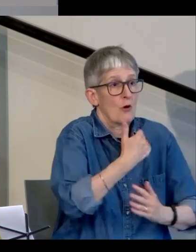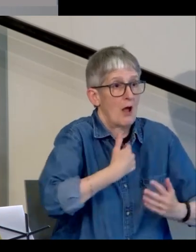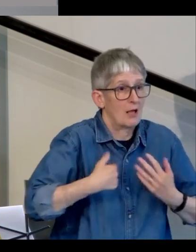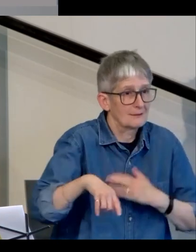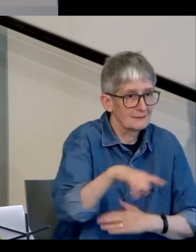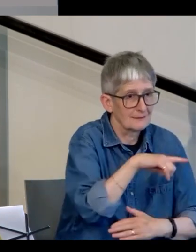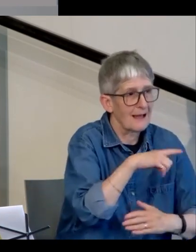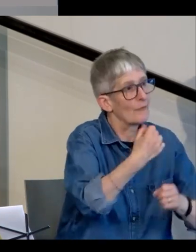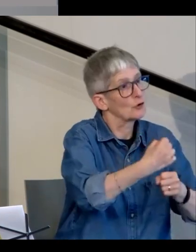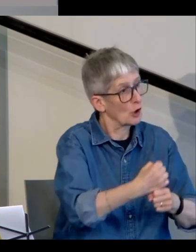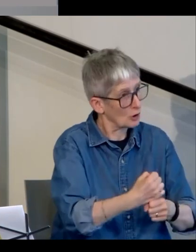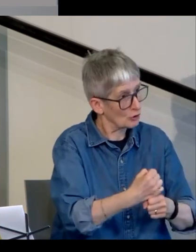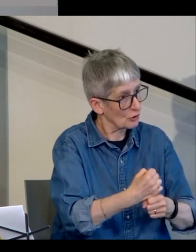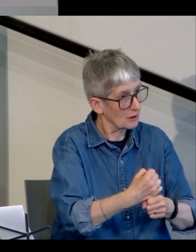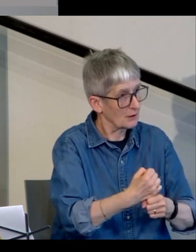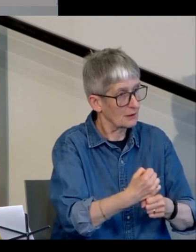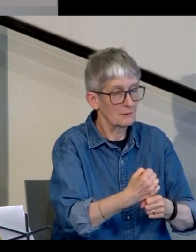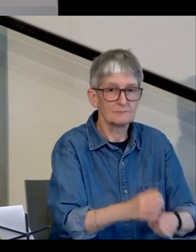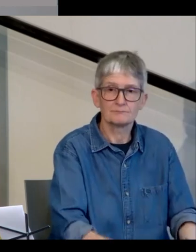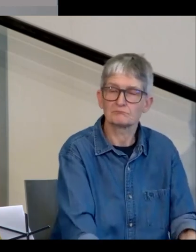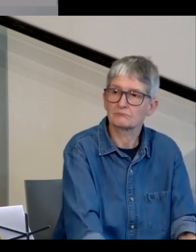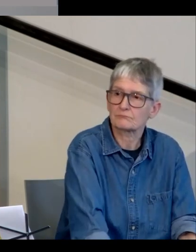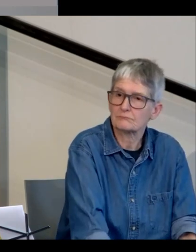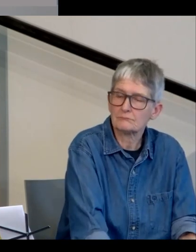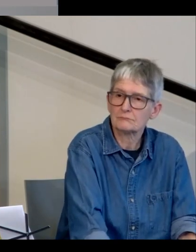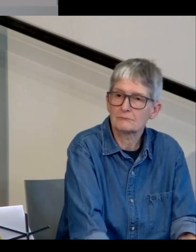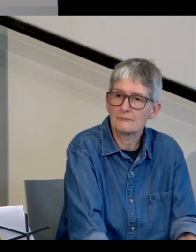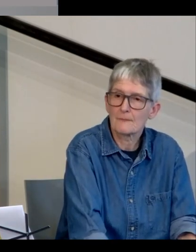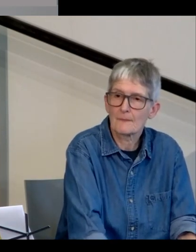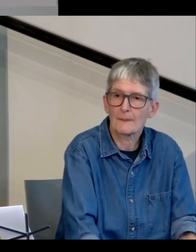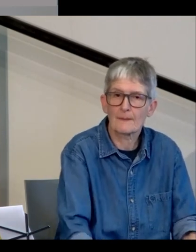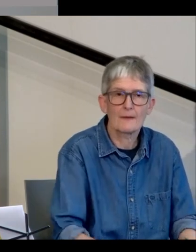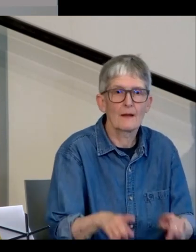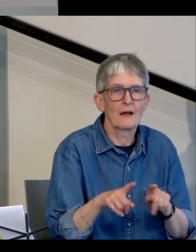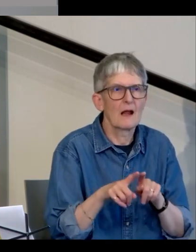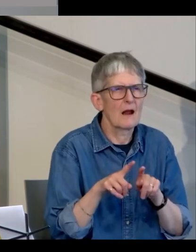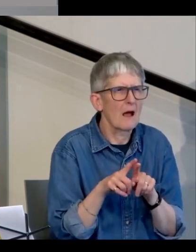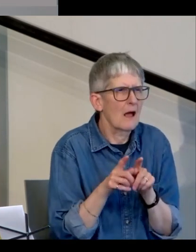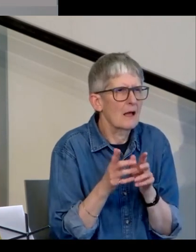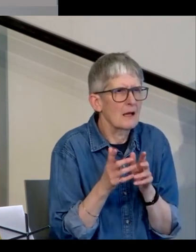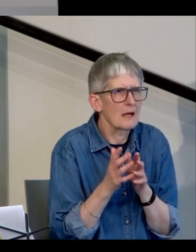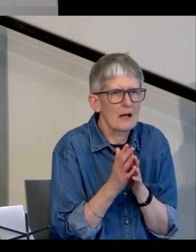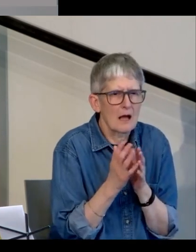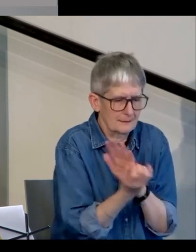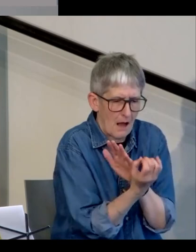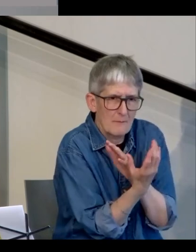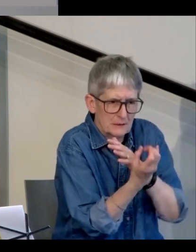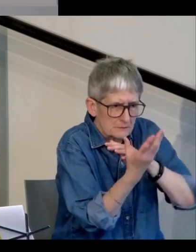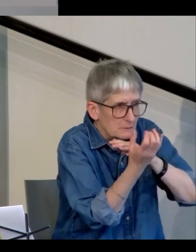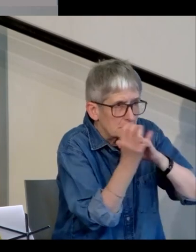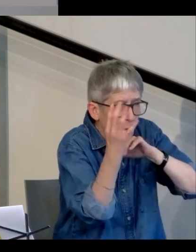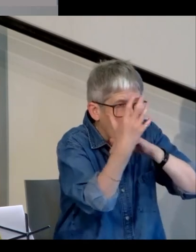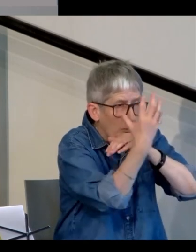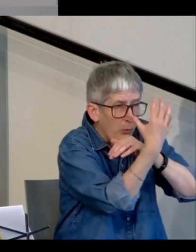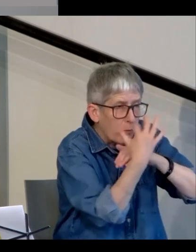the church, His precious bride. Like a carefully crafted diamond reflecting